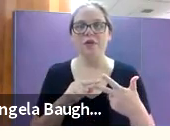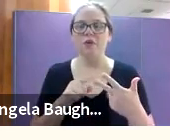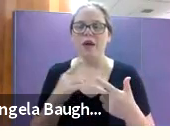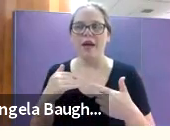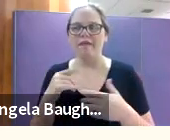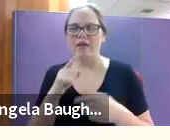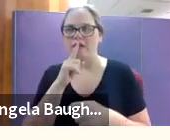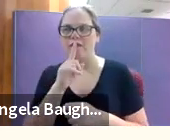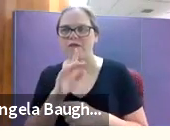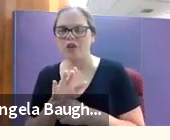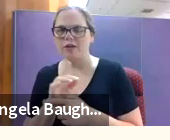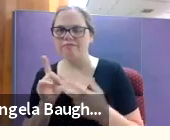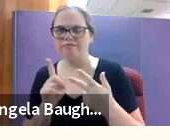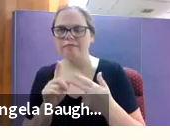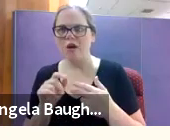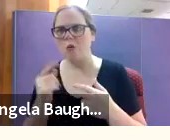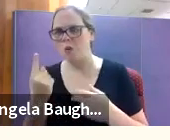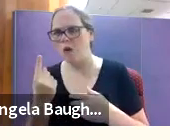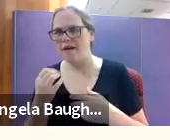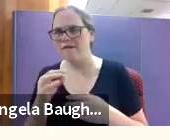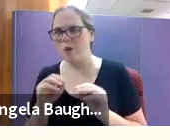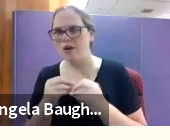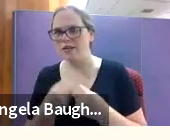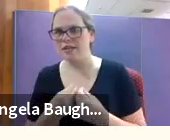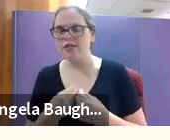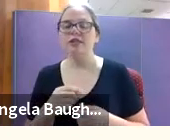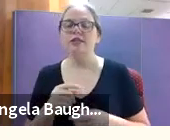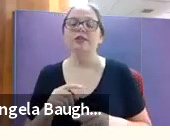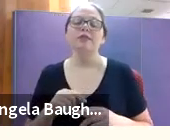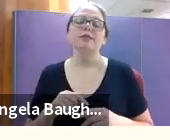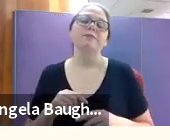CARP accredited. I just need to make sure they still maintain it.